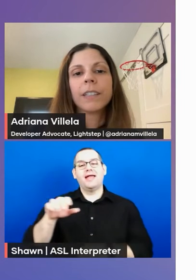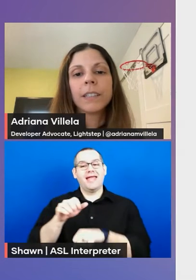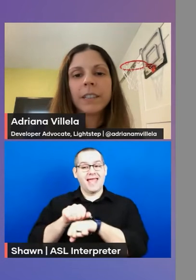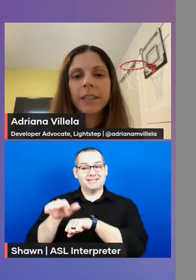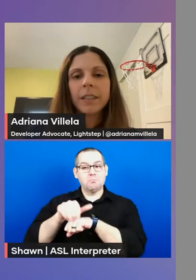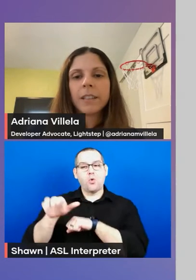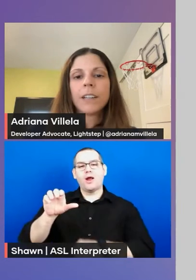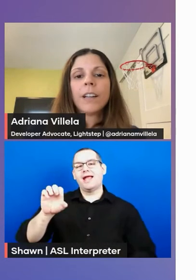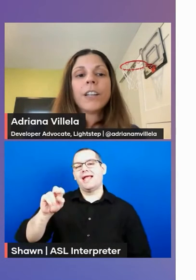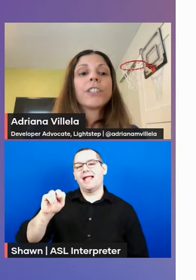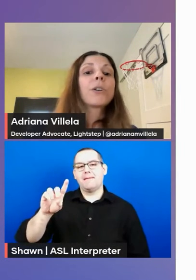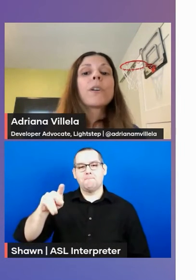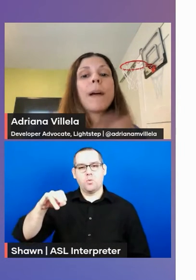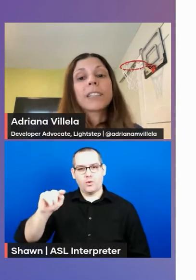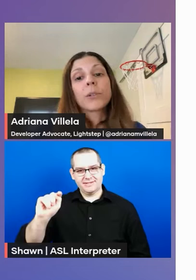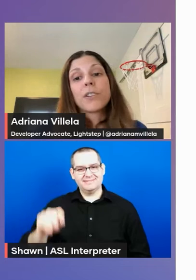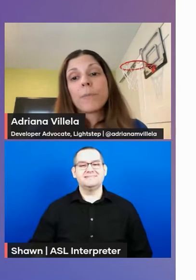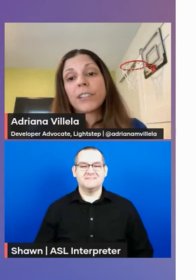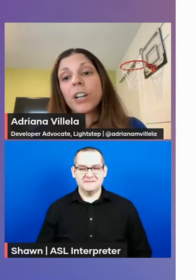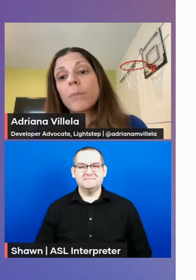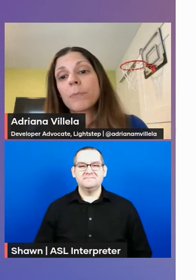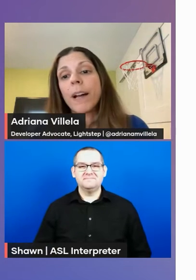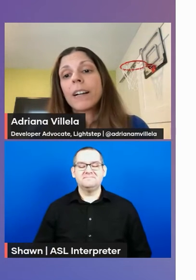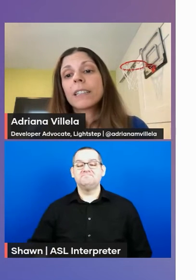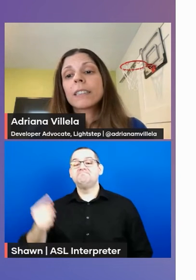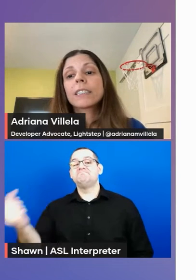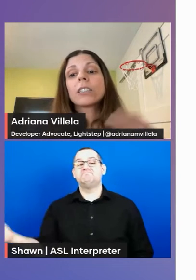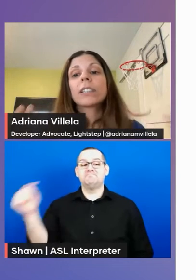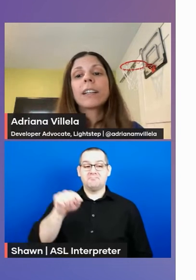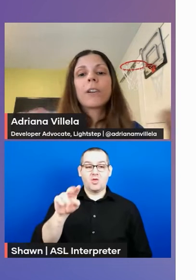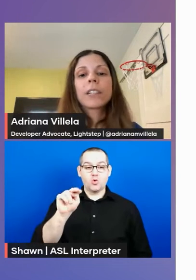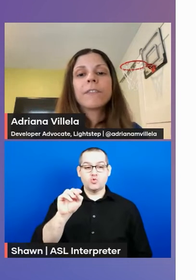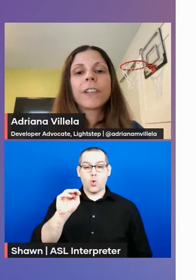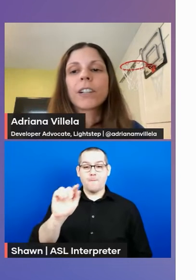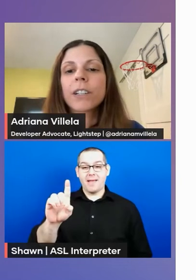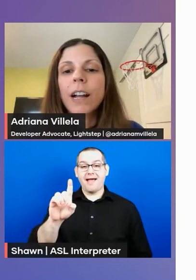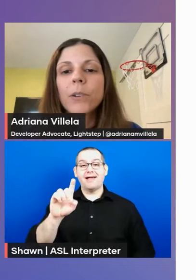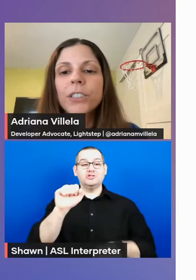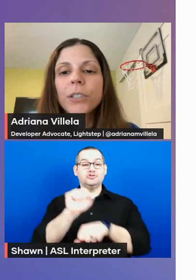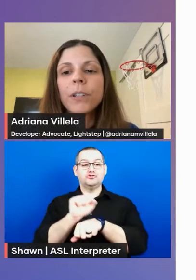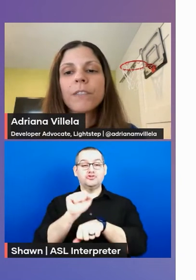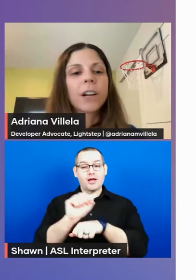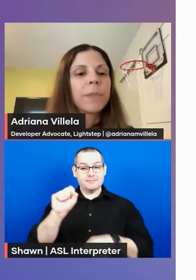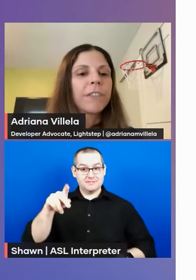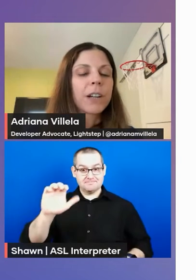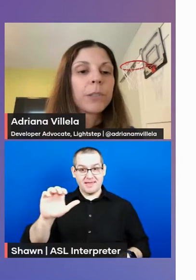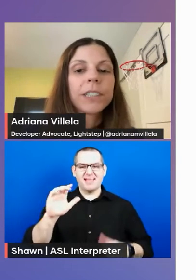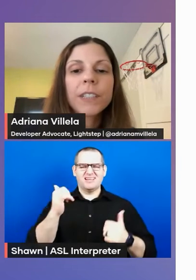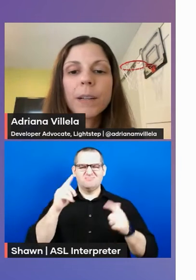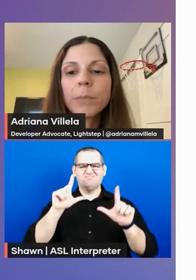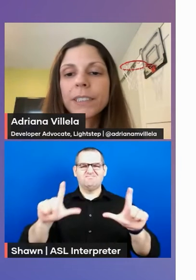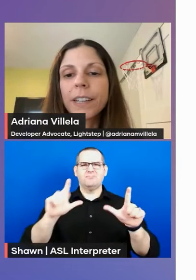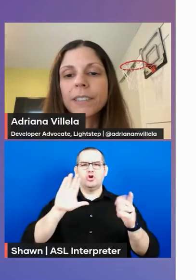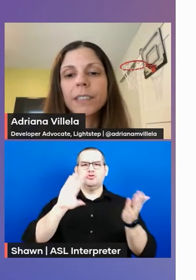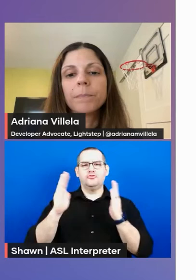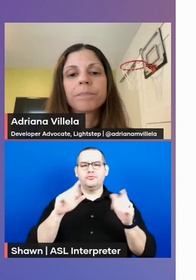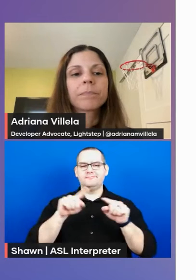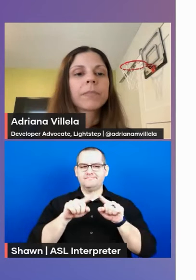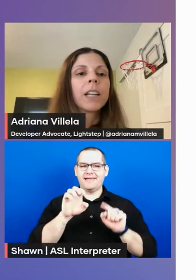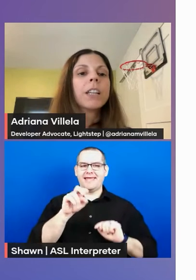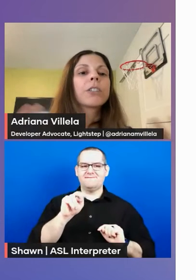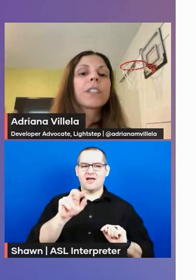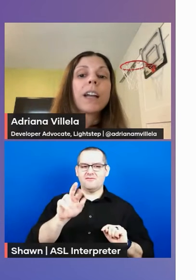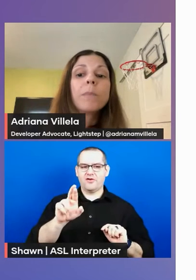endpoint. So going back to our Nomad job spec, let's look at how to configure our two environment variables in the template